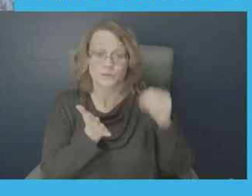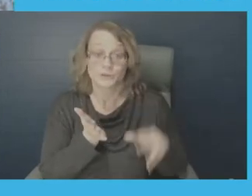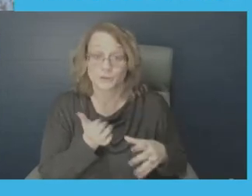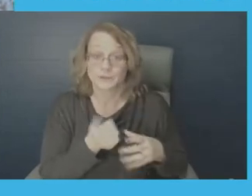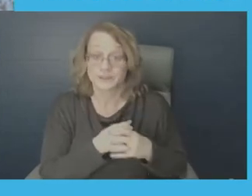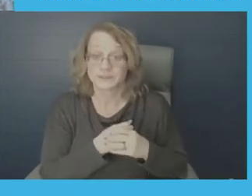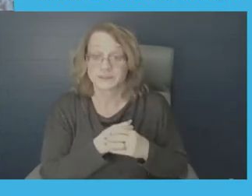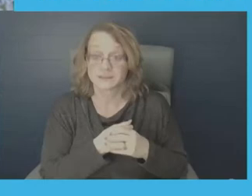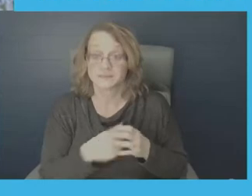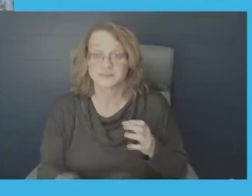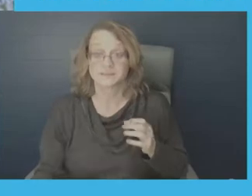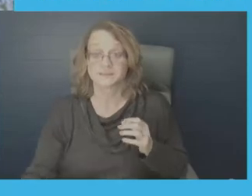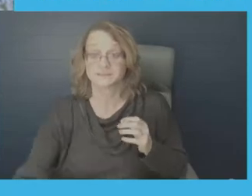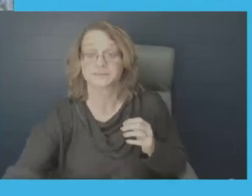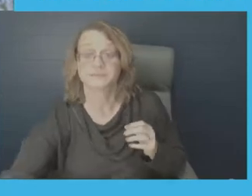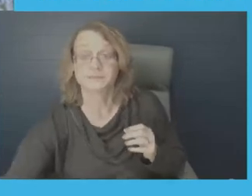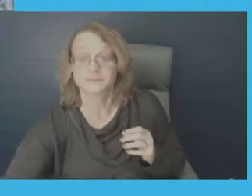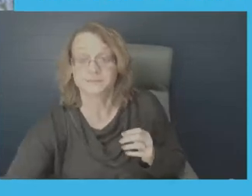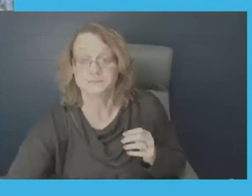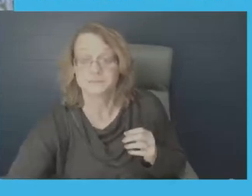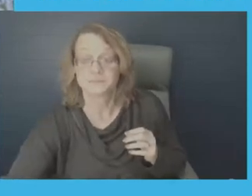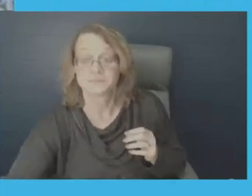our students...